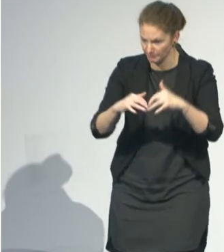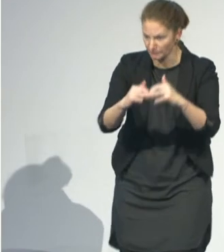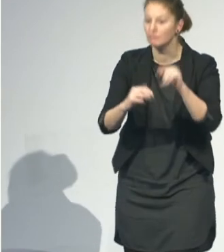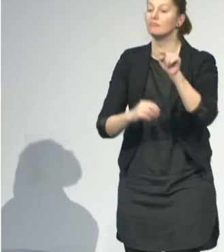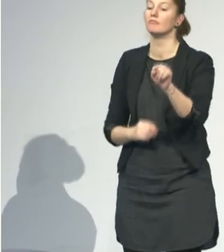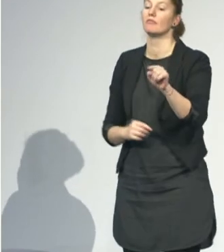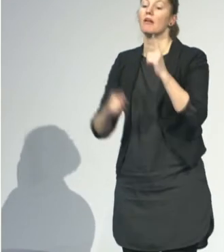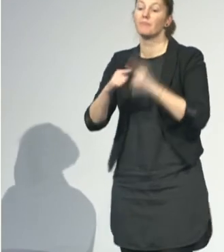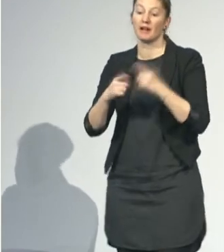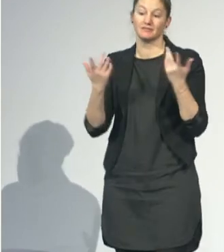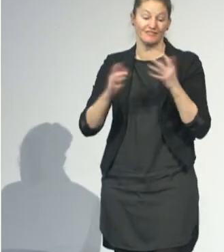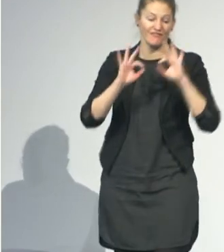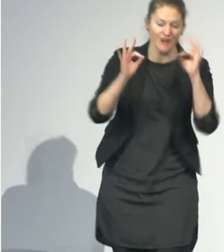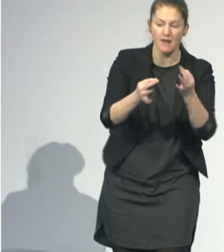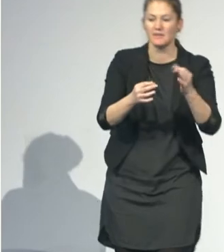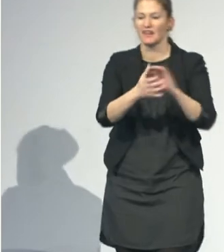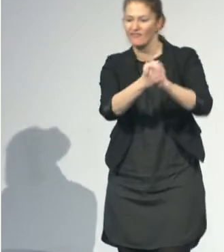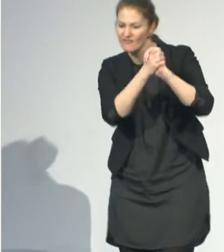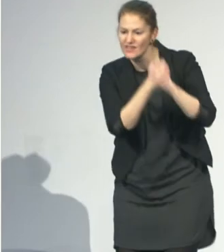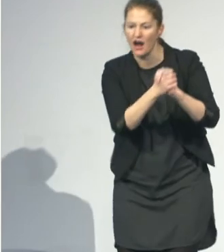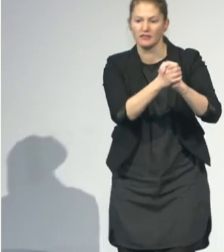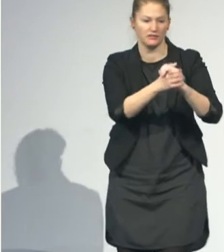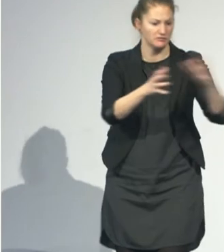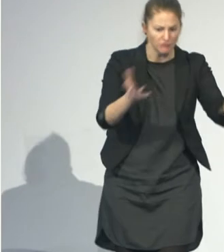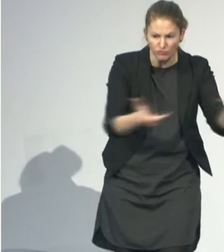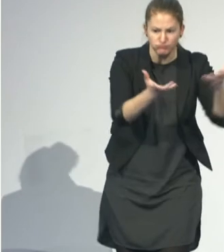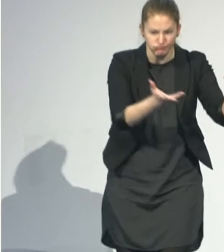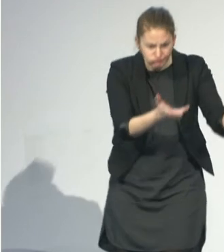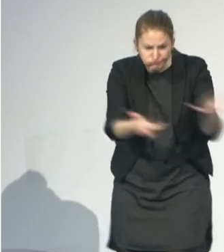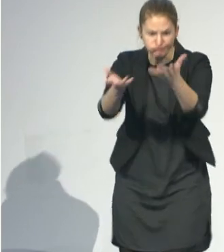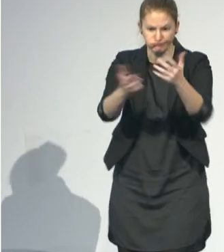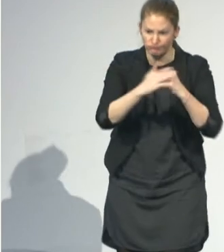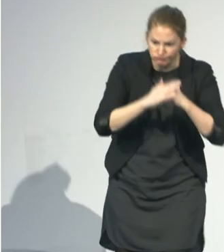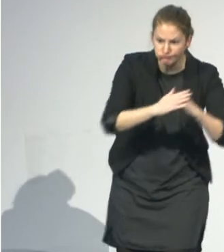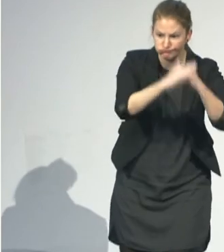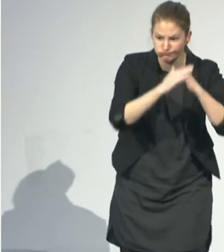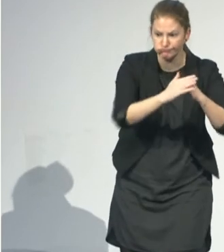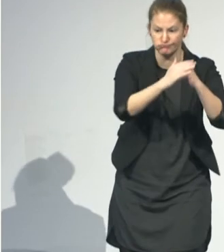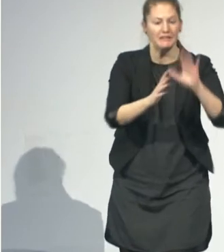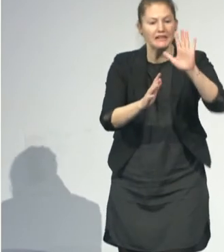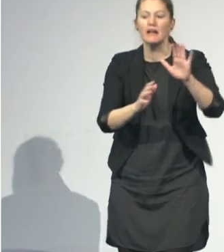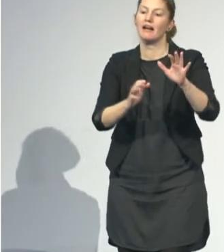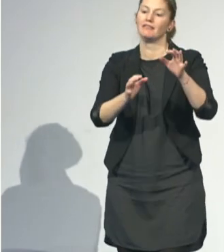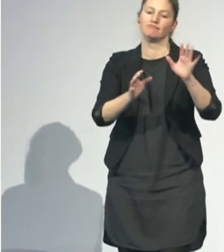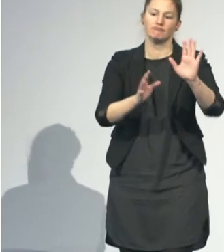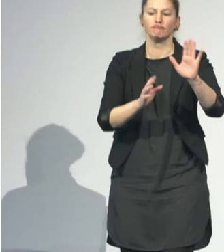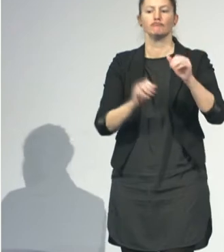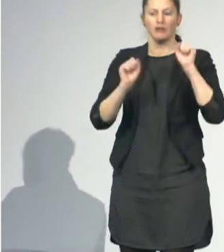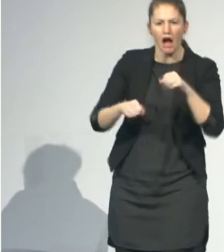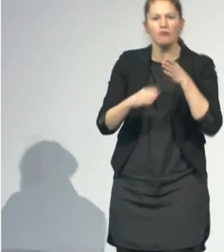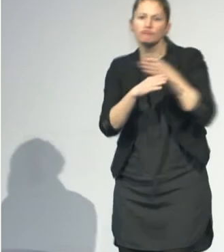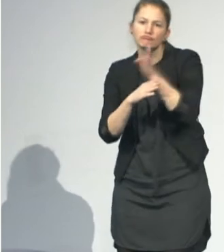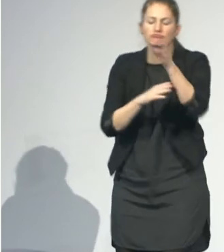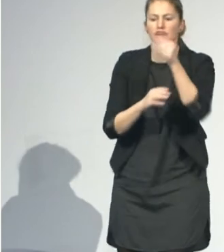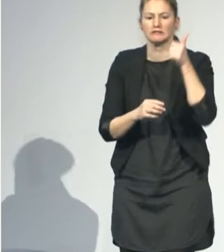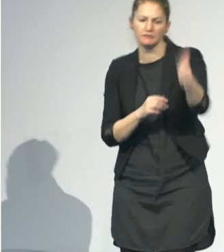empower them in decision-making about their lives and, where needed, request the funding that would normally go to a large